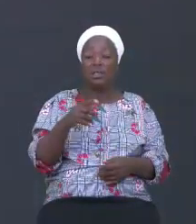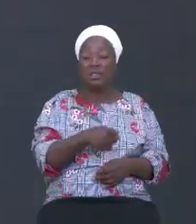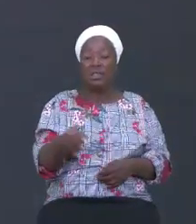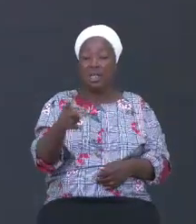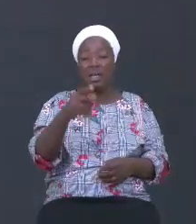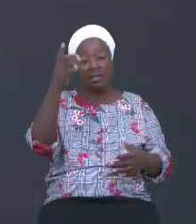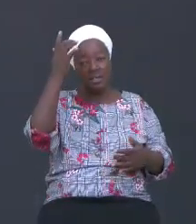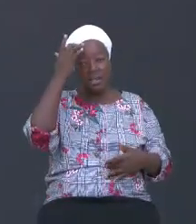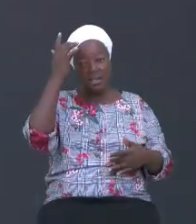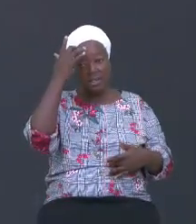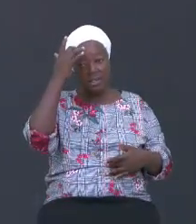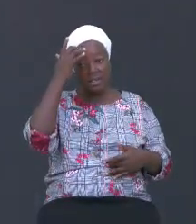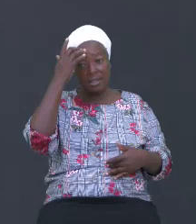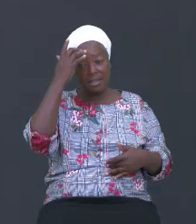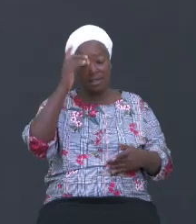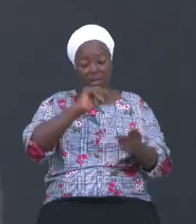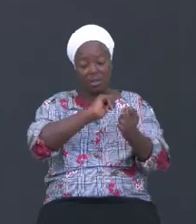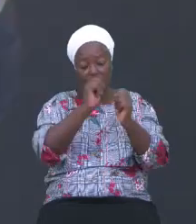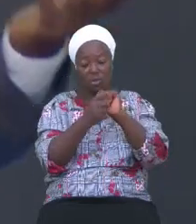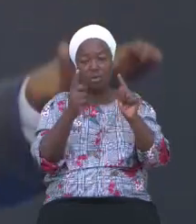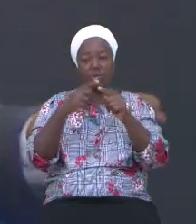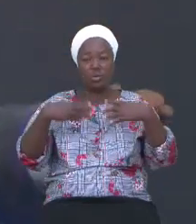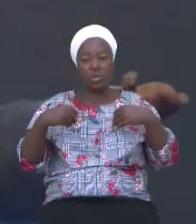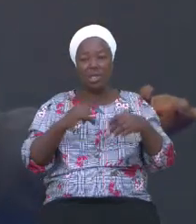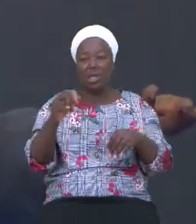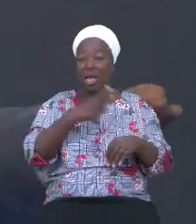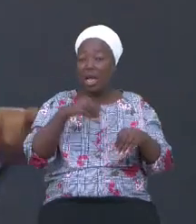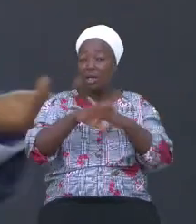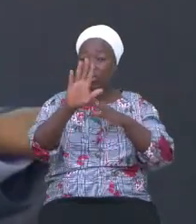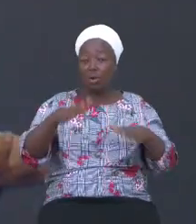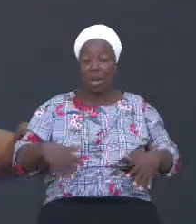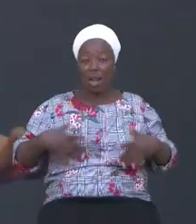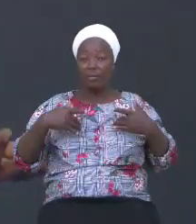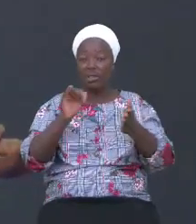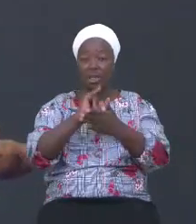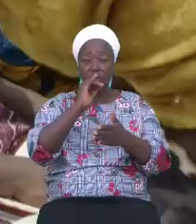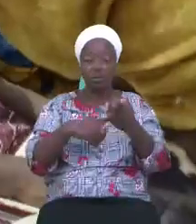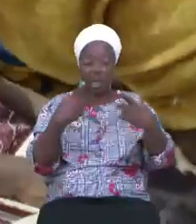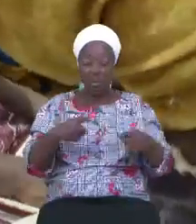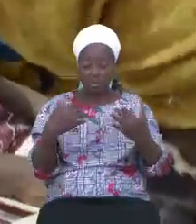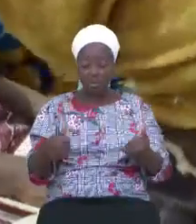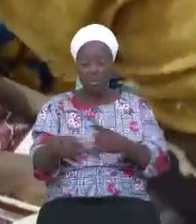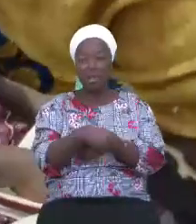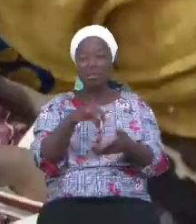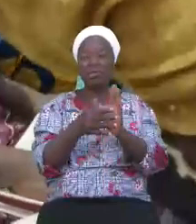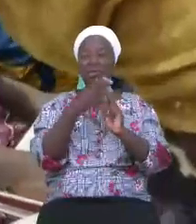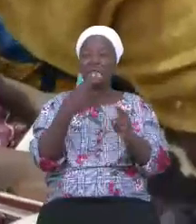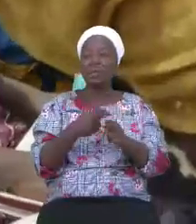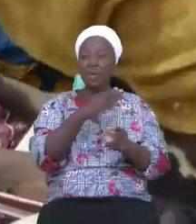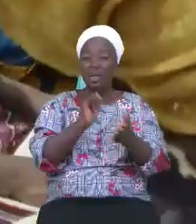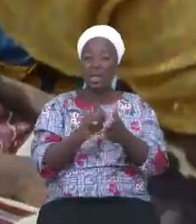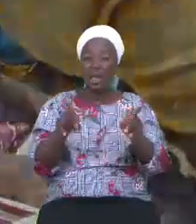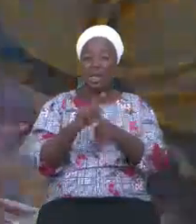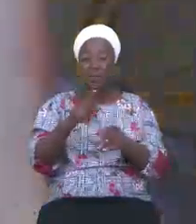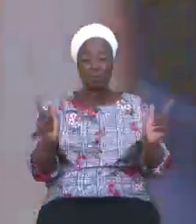sicknesses turned to healing. And in your life, that's what will happen today. That